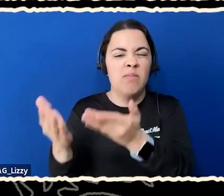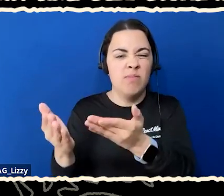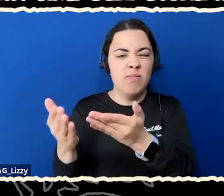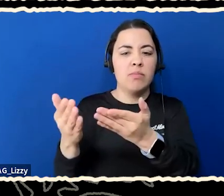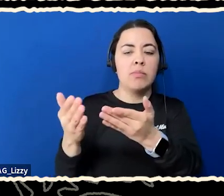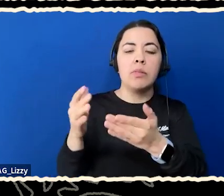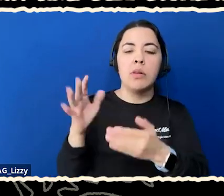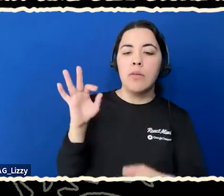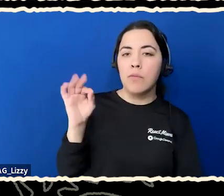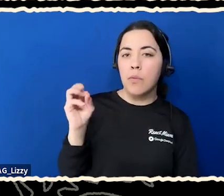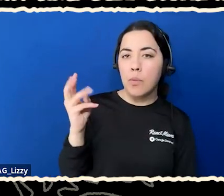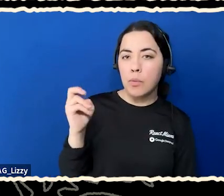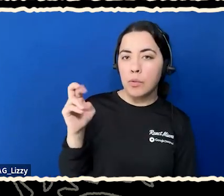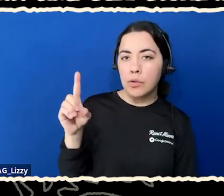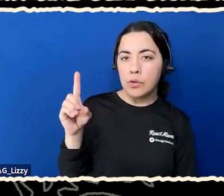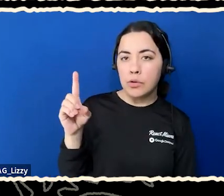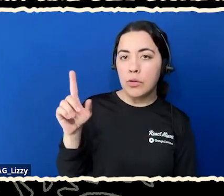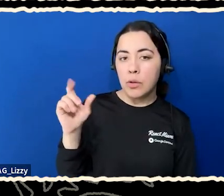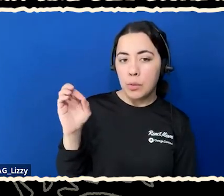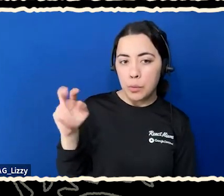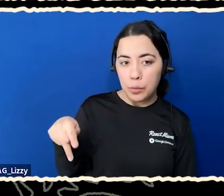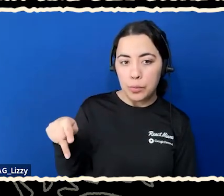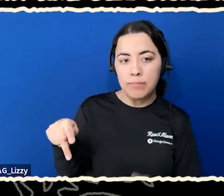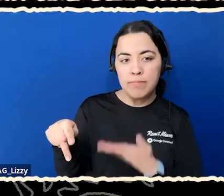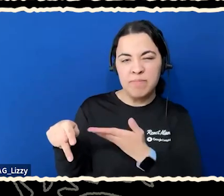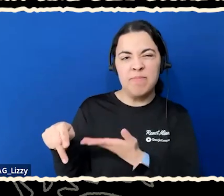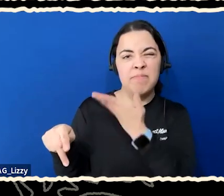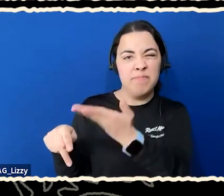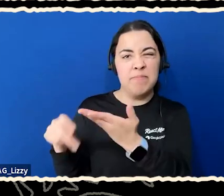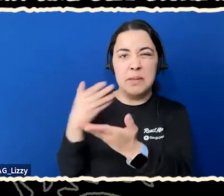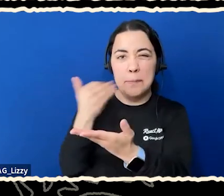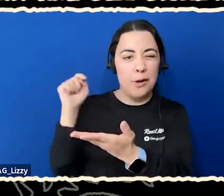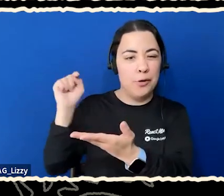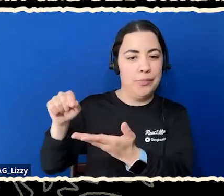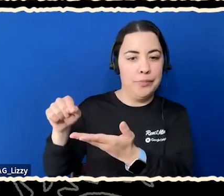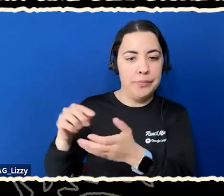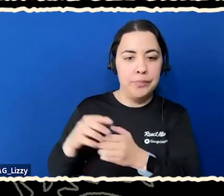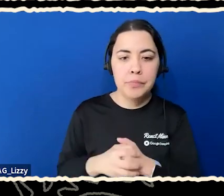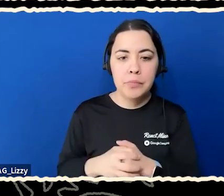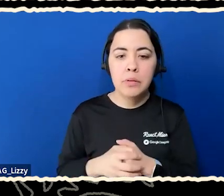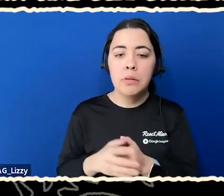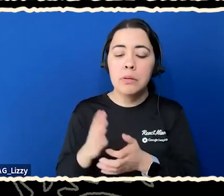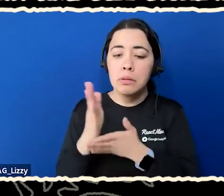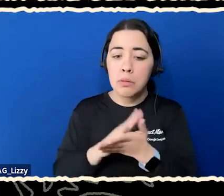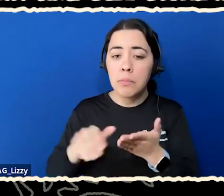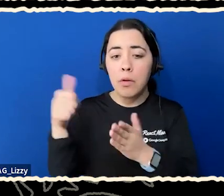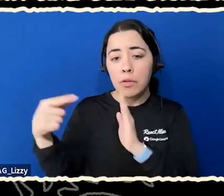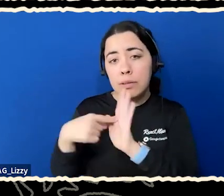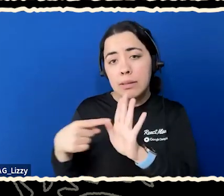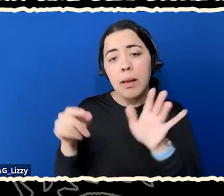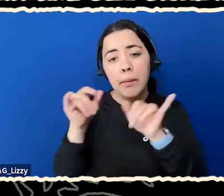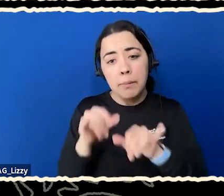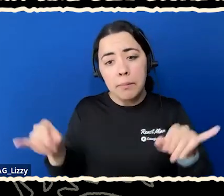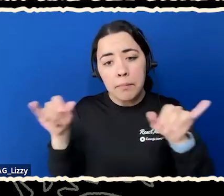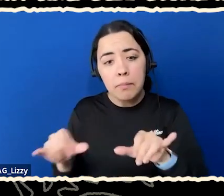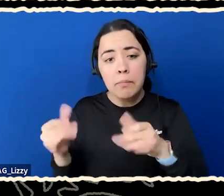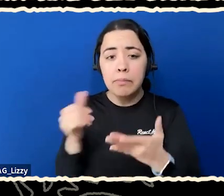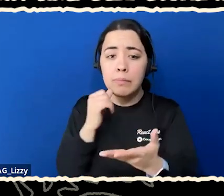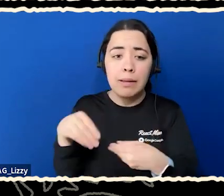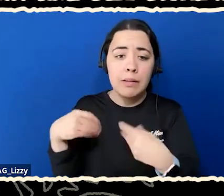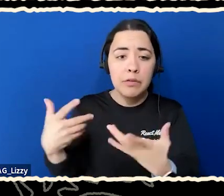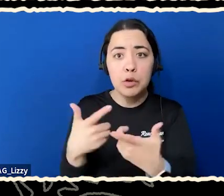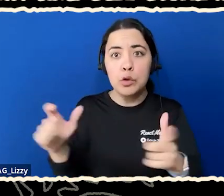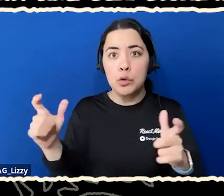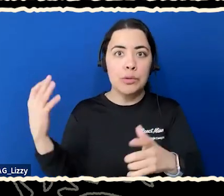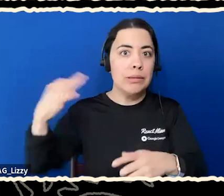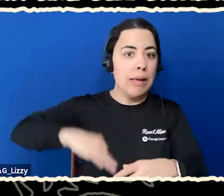that may not give you huge performance gains, but are relatively cheap to introduce. You can just remember them